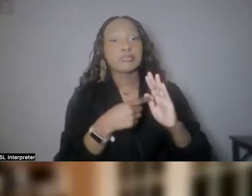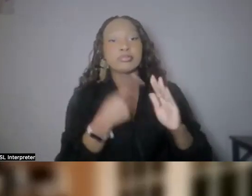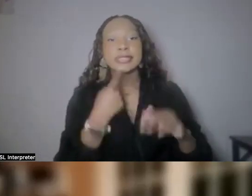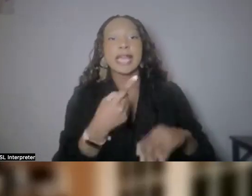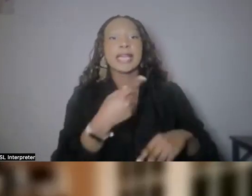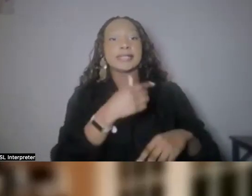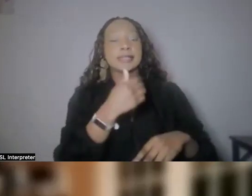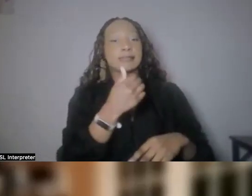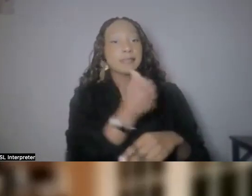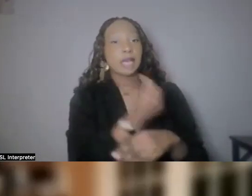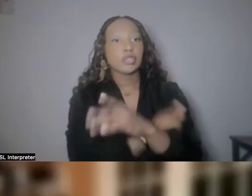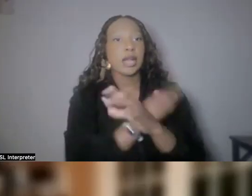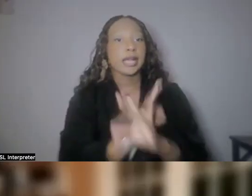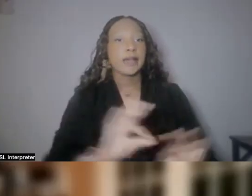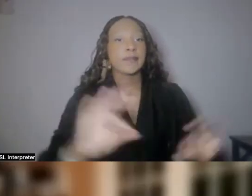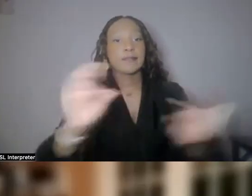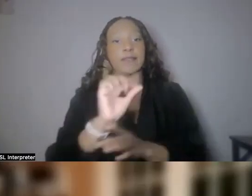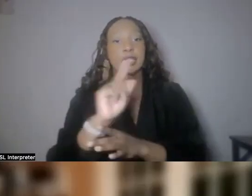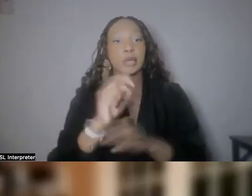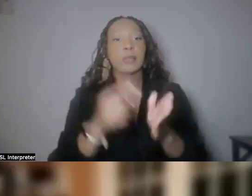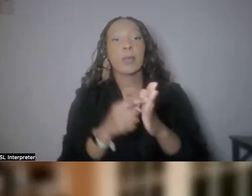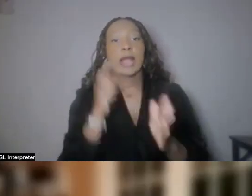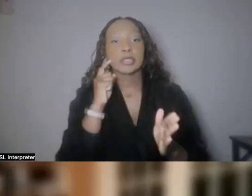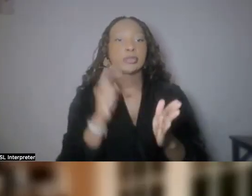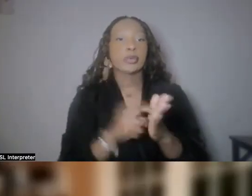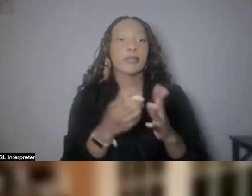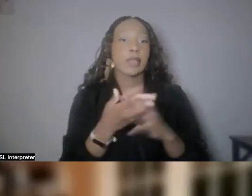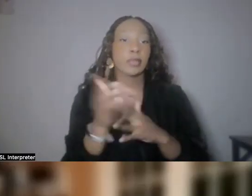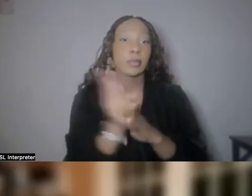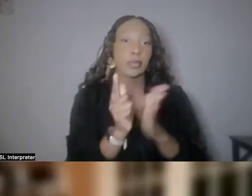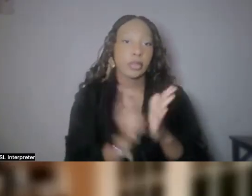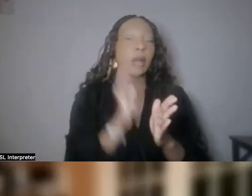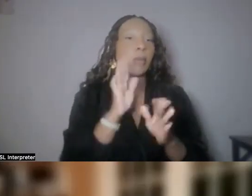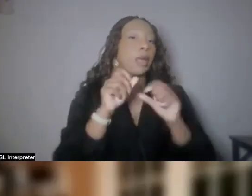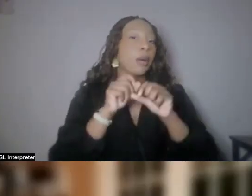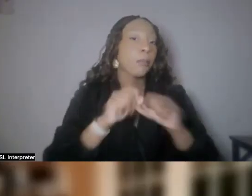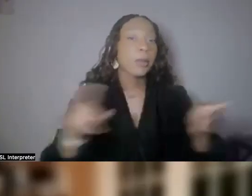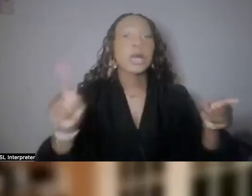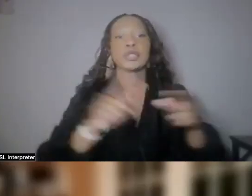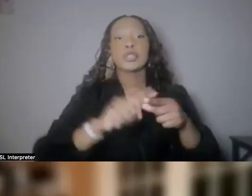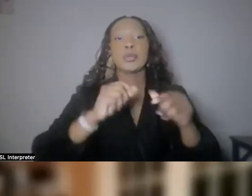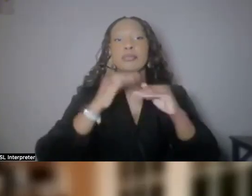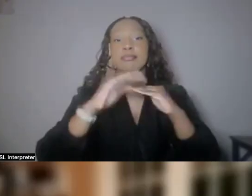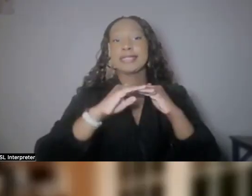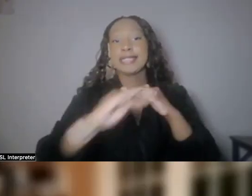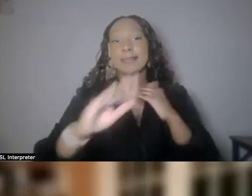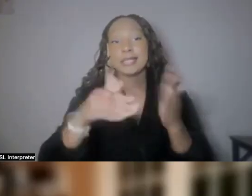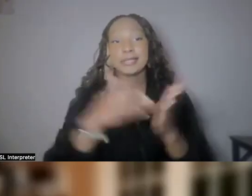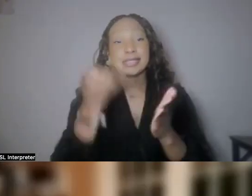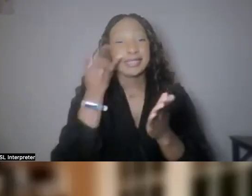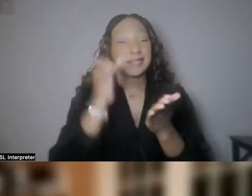to notify them that we are doing so. So there would be a notification going out to the Stabilization Center if that were ever to